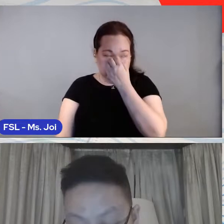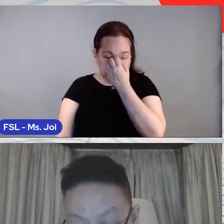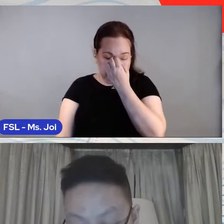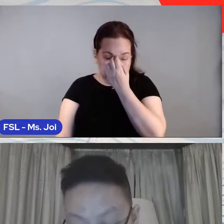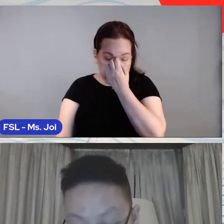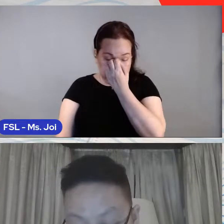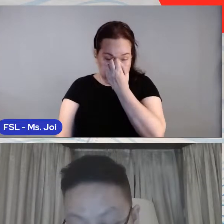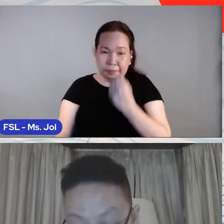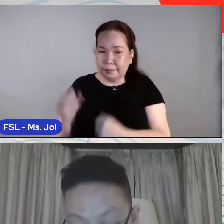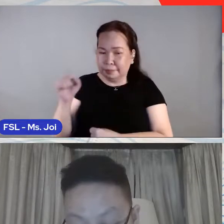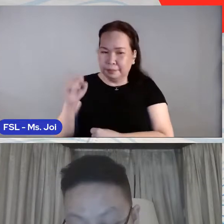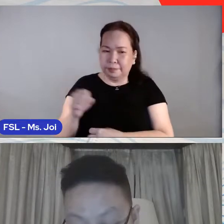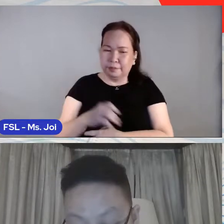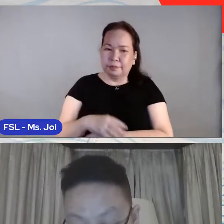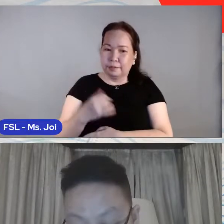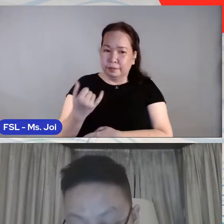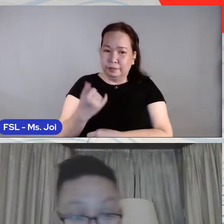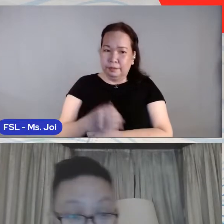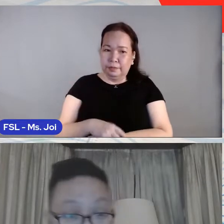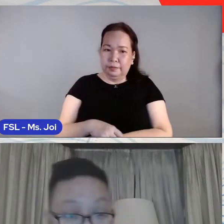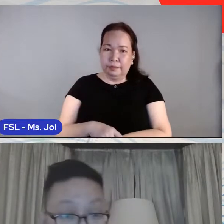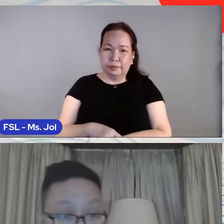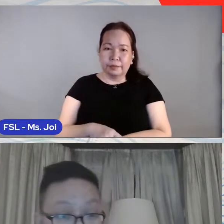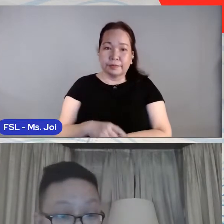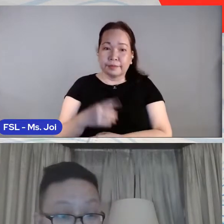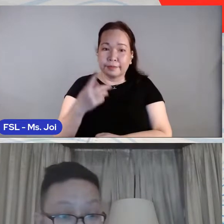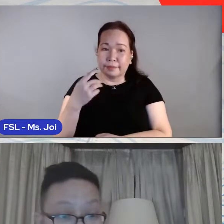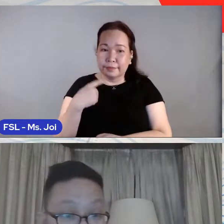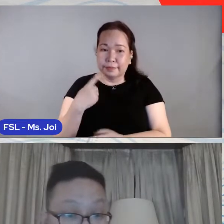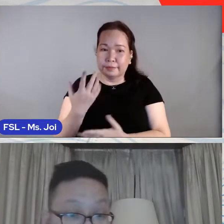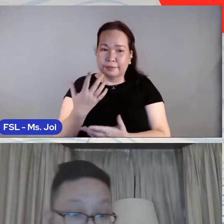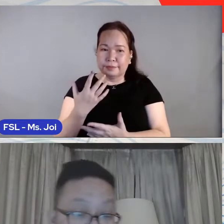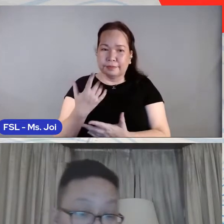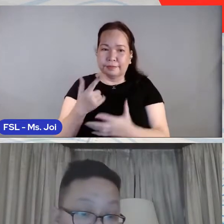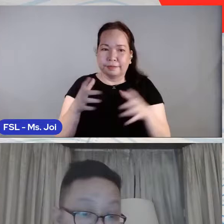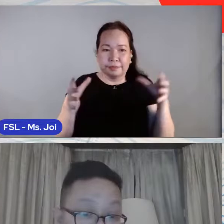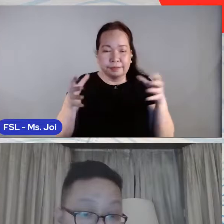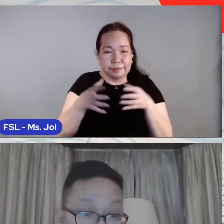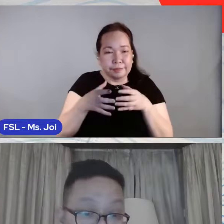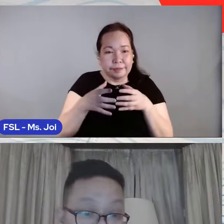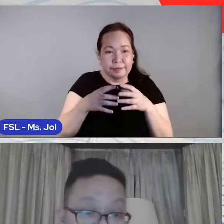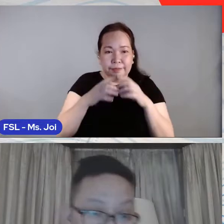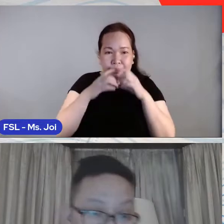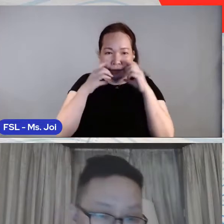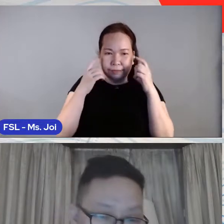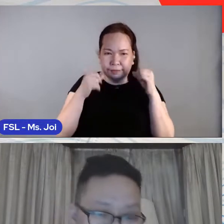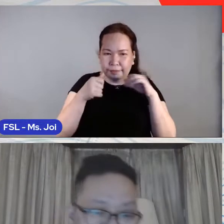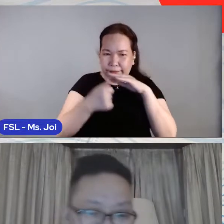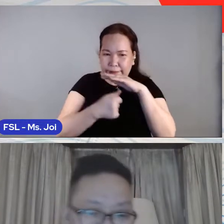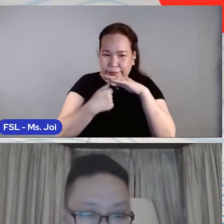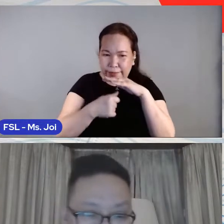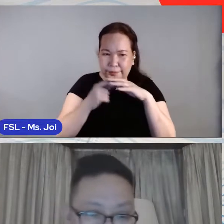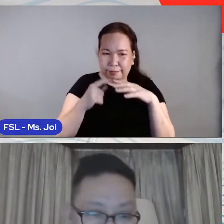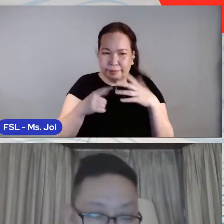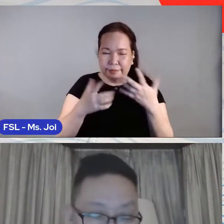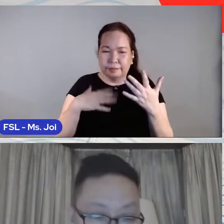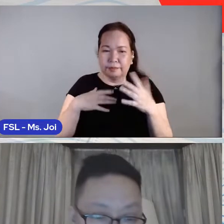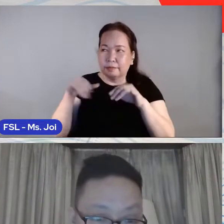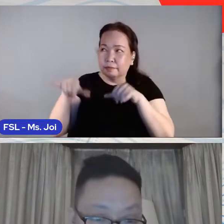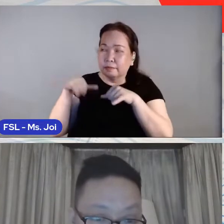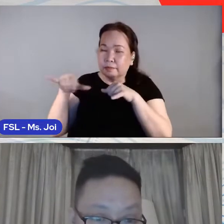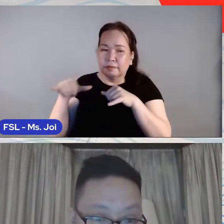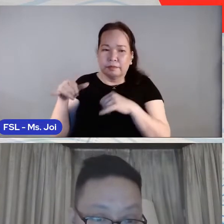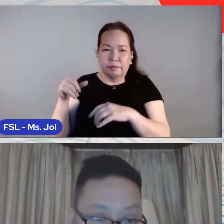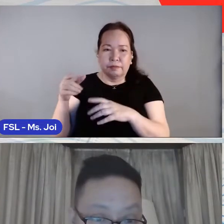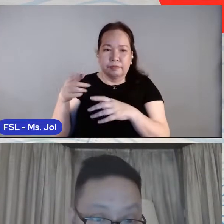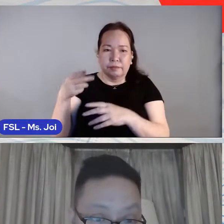Opo. So, ngayon po, dahil po tayo nasa safety bubble, tayo dun sa Diamond Hotel, meron po tayong mga additional